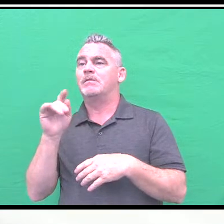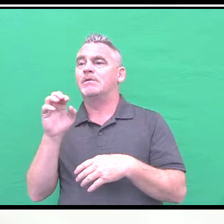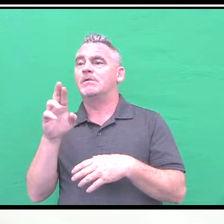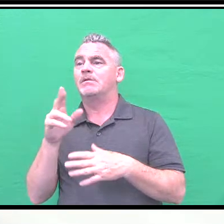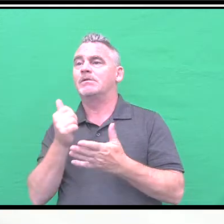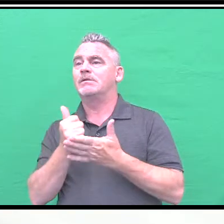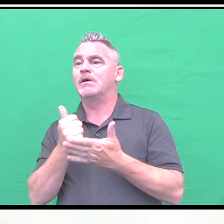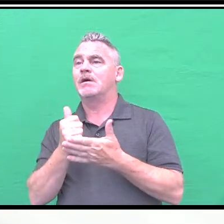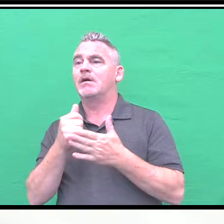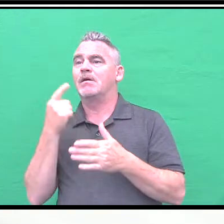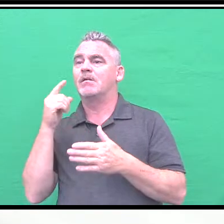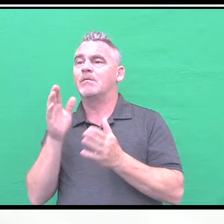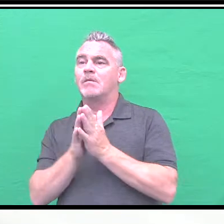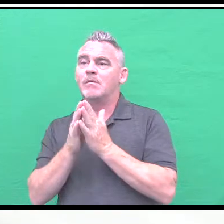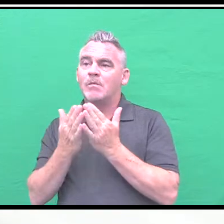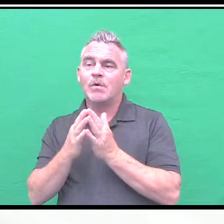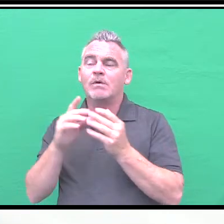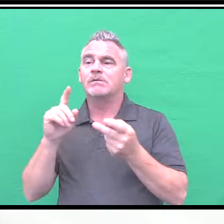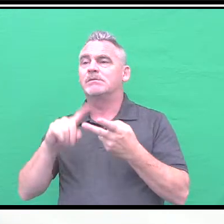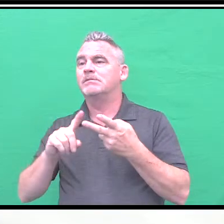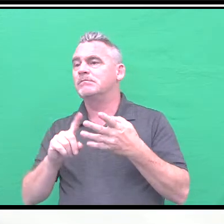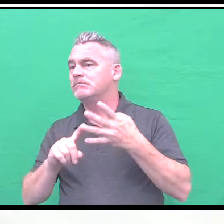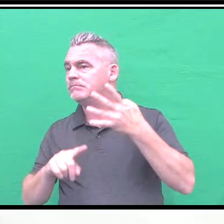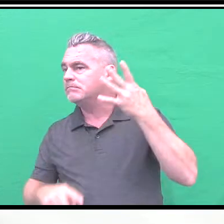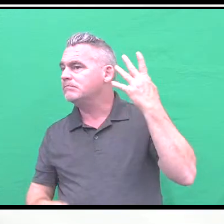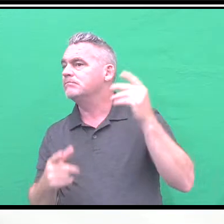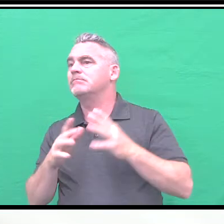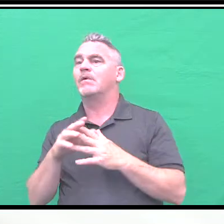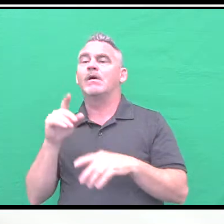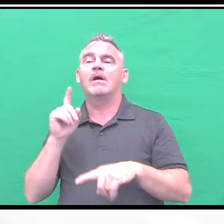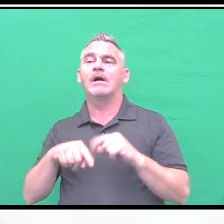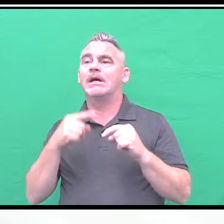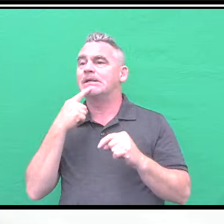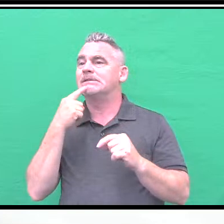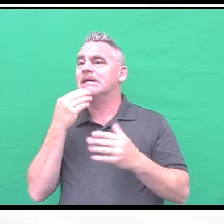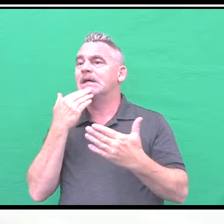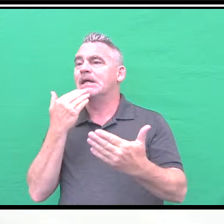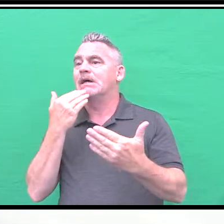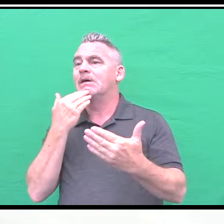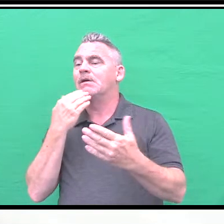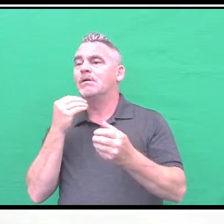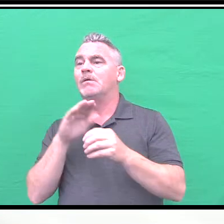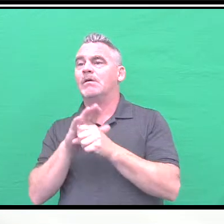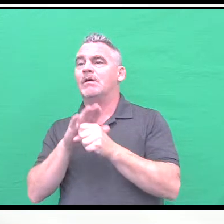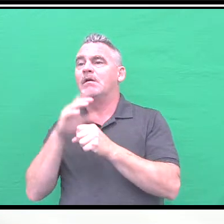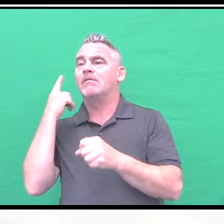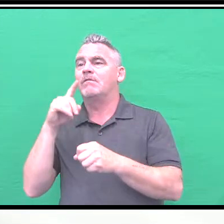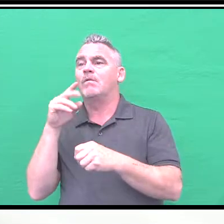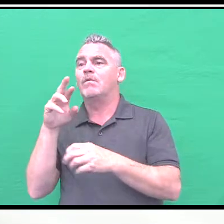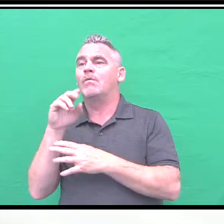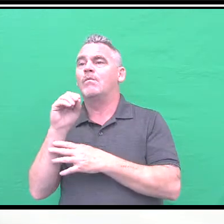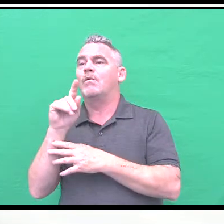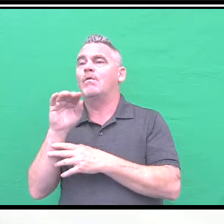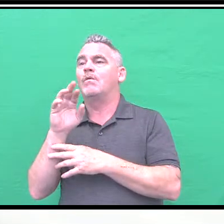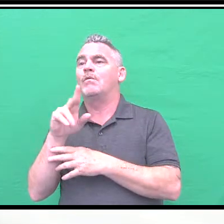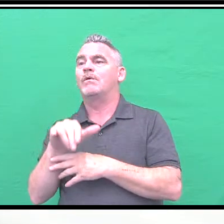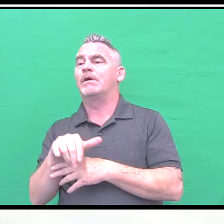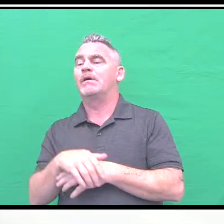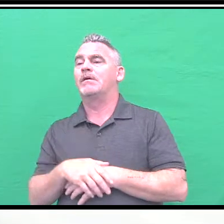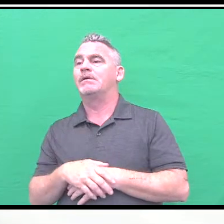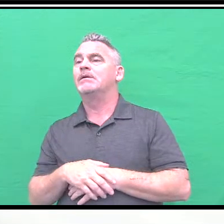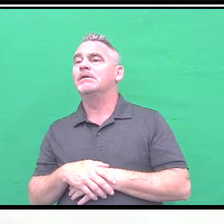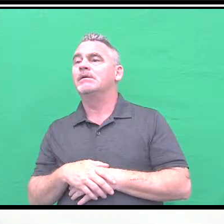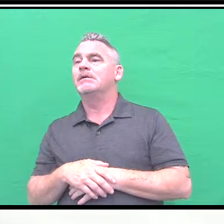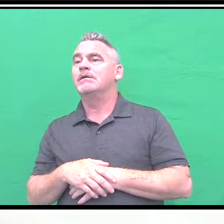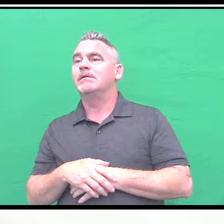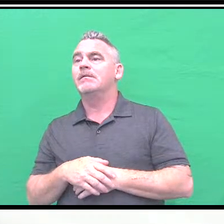donate books to the schools, and I just think we don't say it thank you enough for the community involvement of all of those types of organizations, so I really wanted to recognize